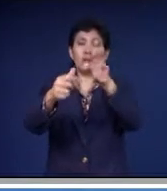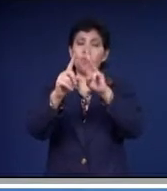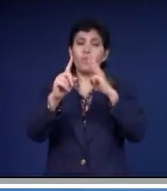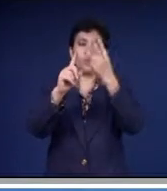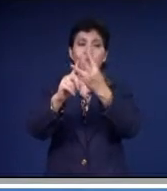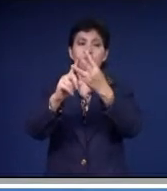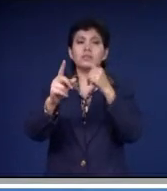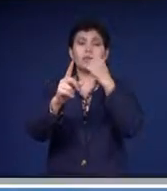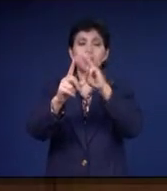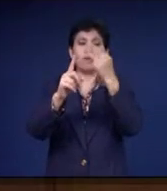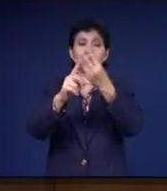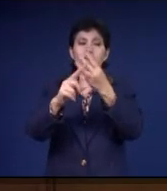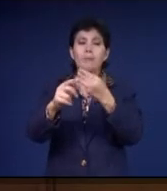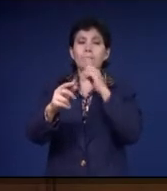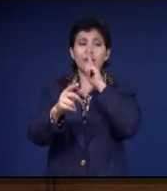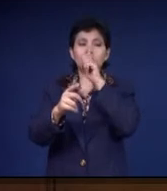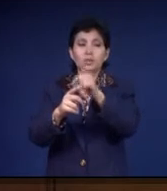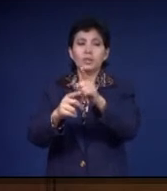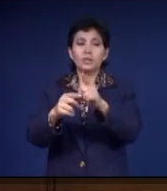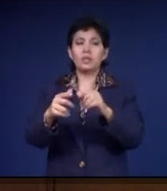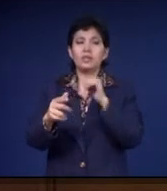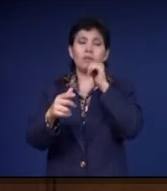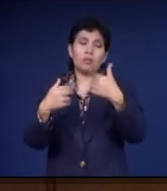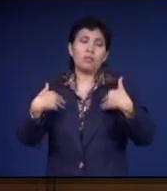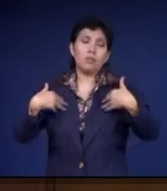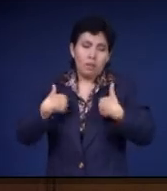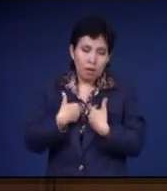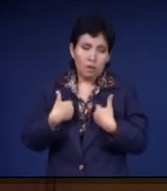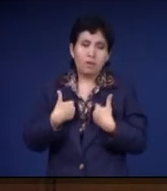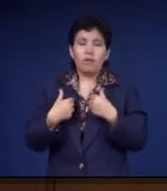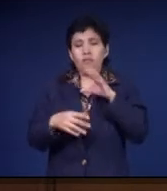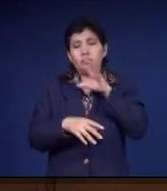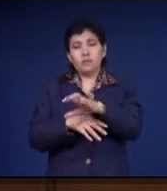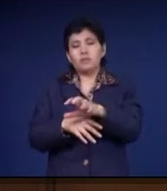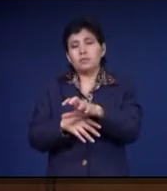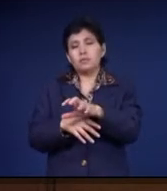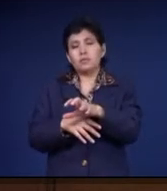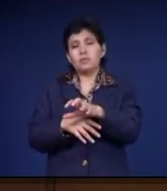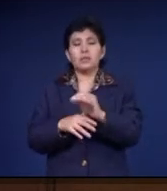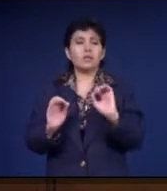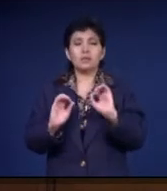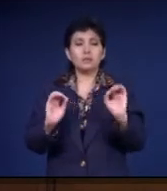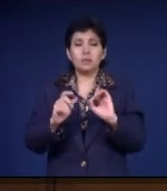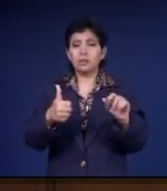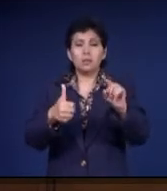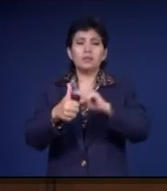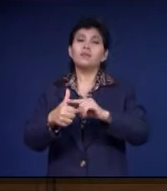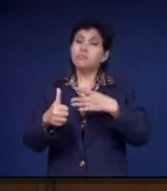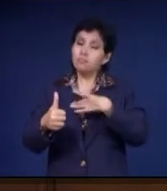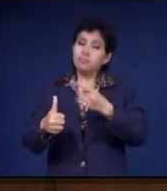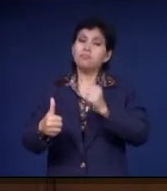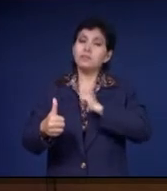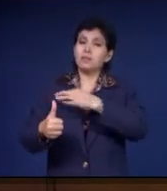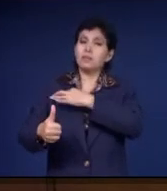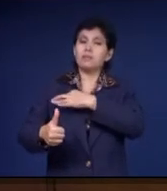of the participants. You make sure that they are not tired, they are not forced, they are not being forced off, that they are willing,